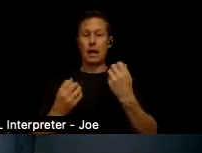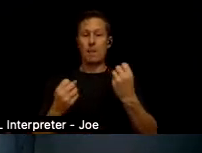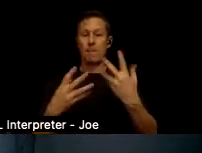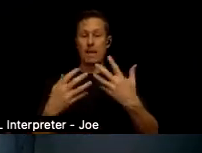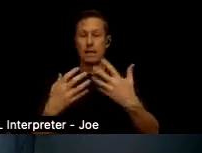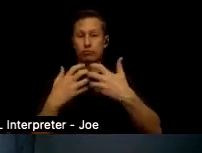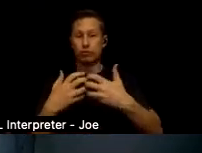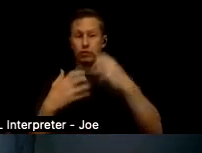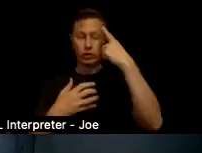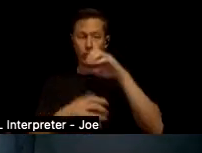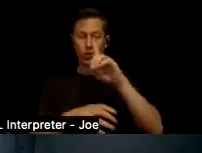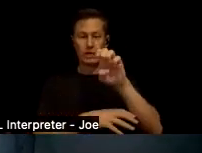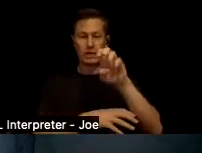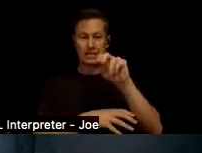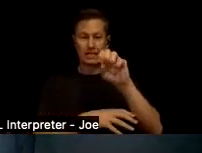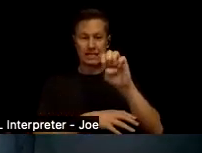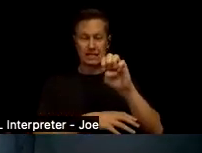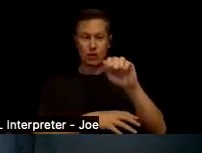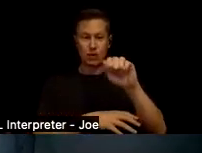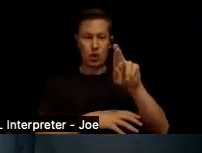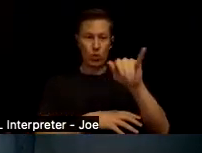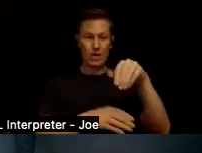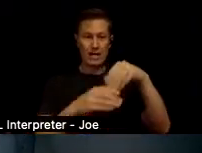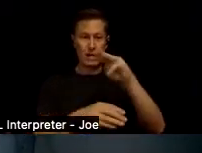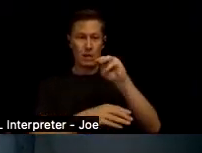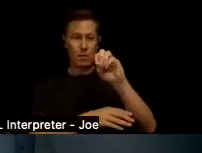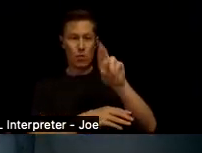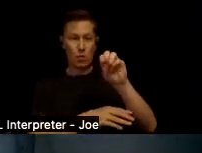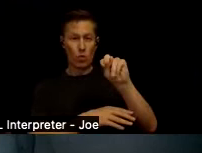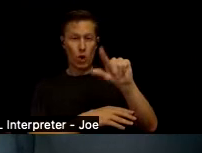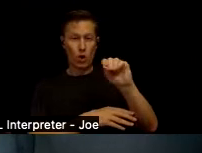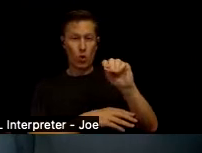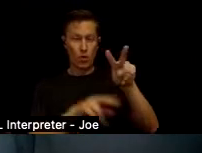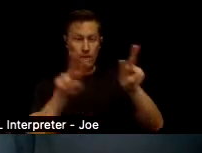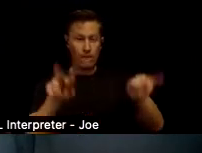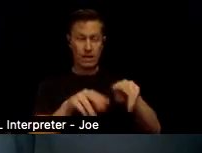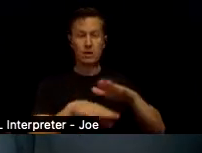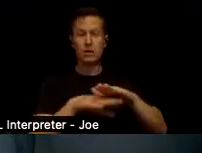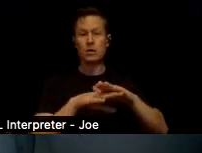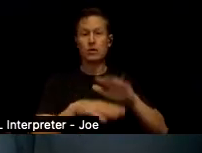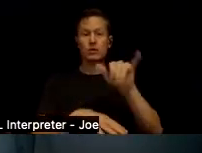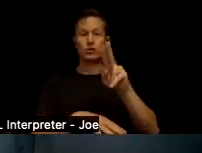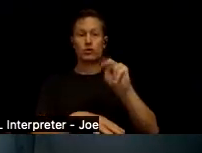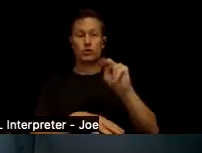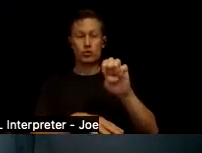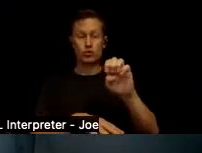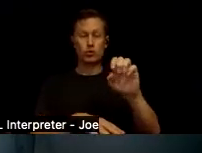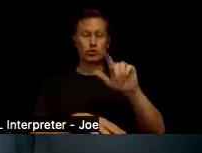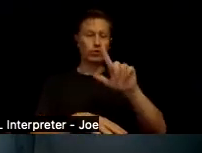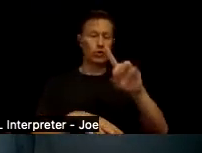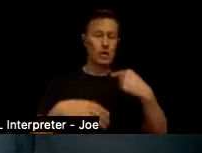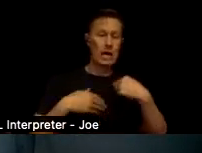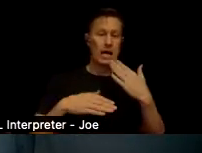a dense array in Morongo Valley. On June 23rd, so those instruments recorded aftershocks.